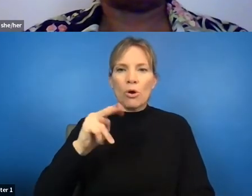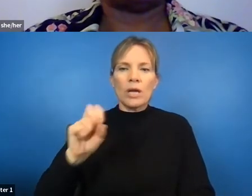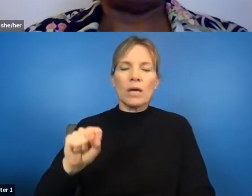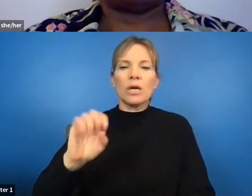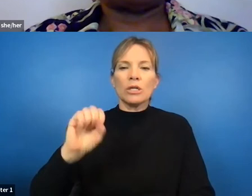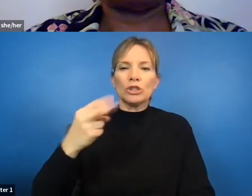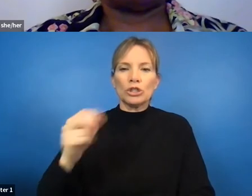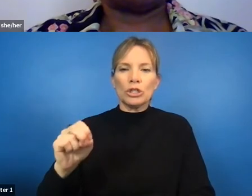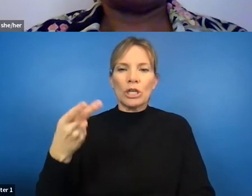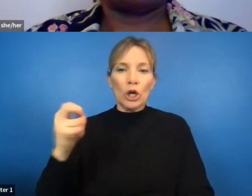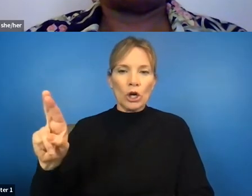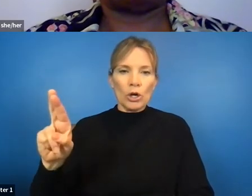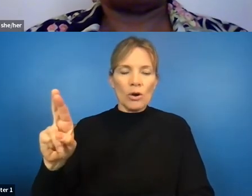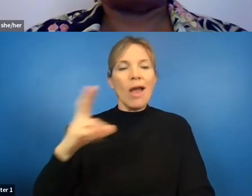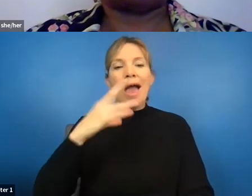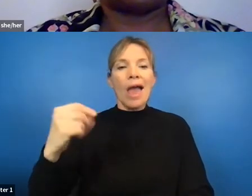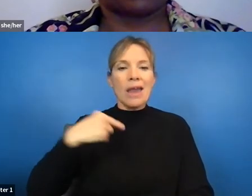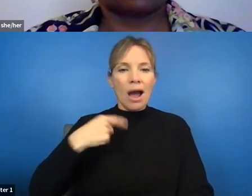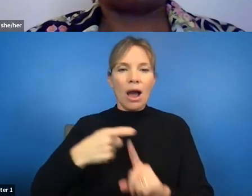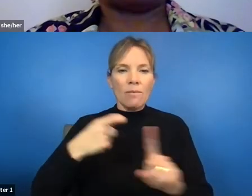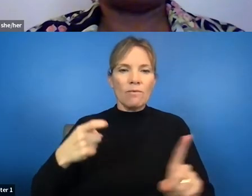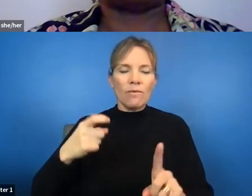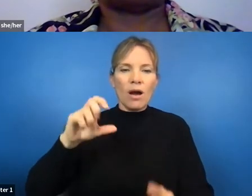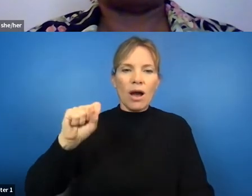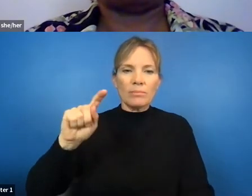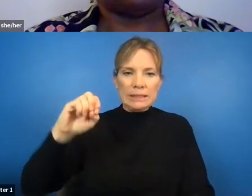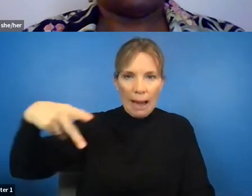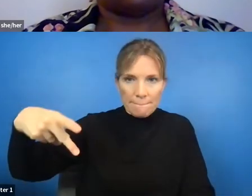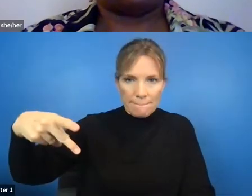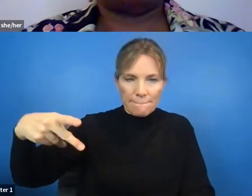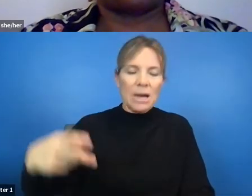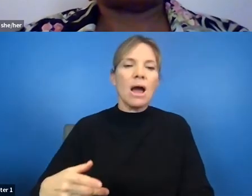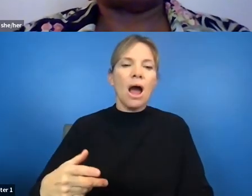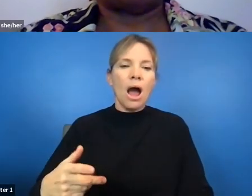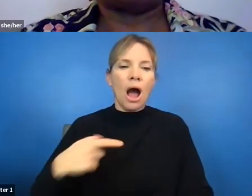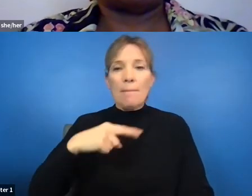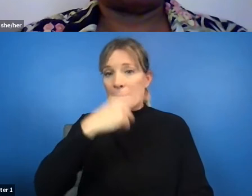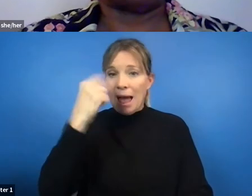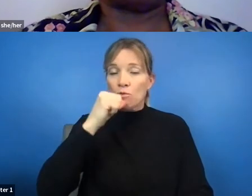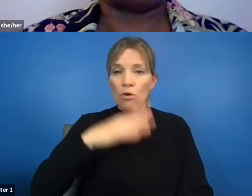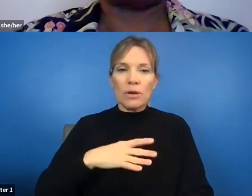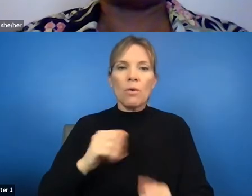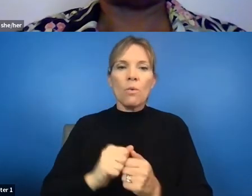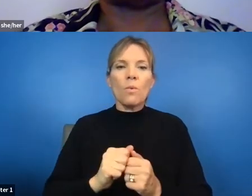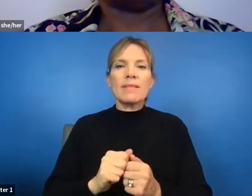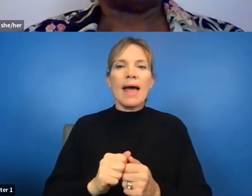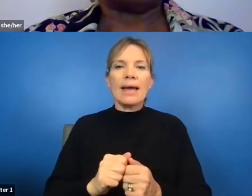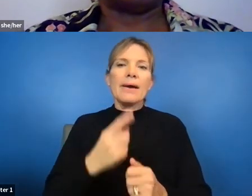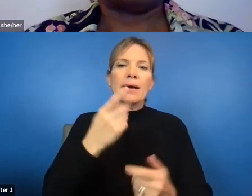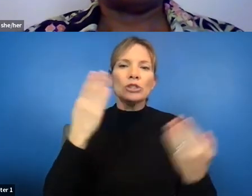her, and I'm from STOP, and I'm a Black woman with maroon